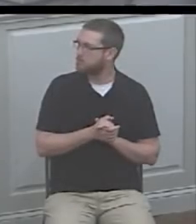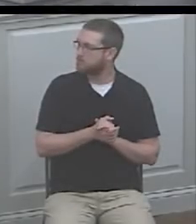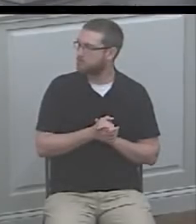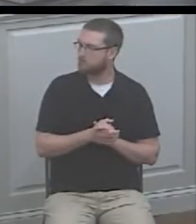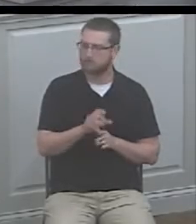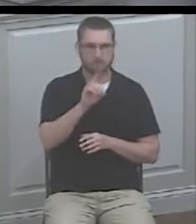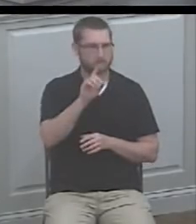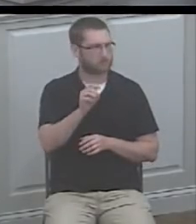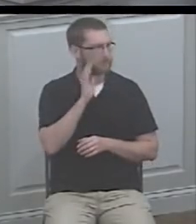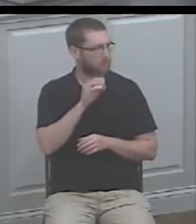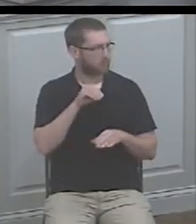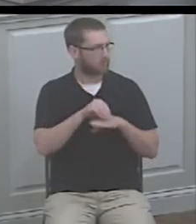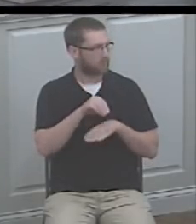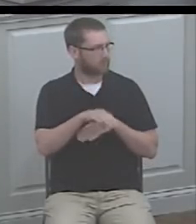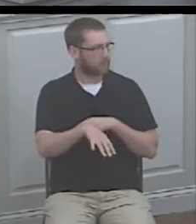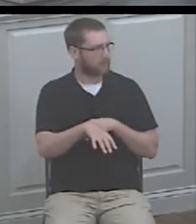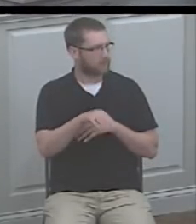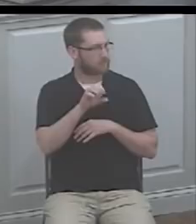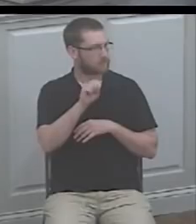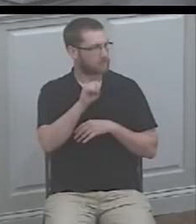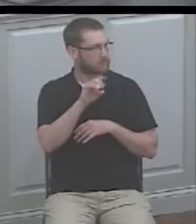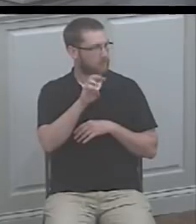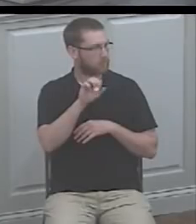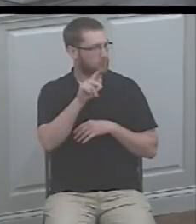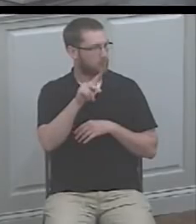Does this affect sidewalk seating for restaurants?